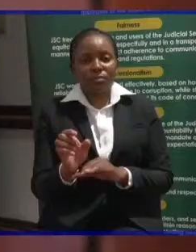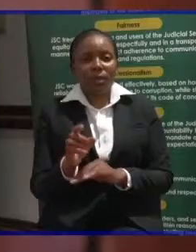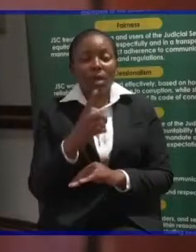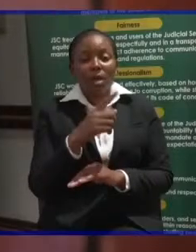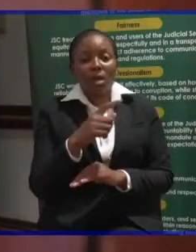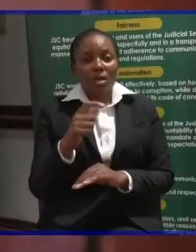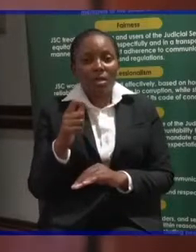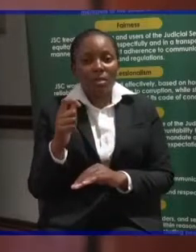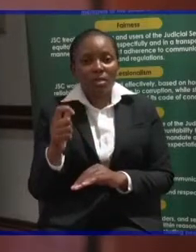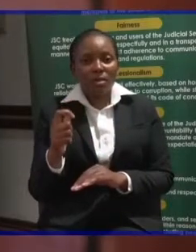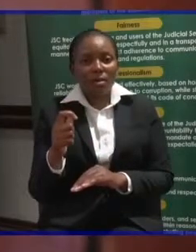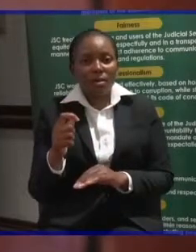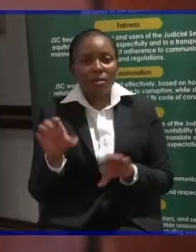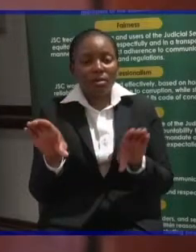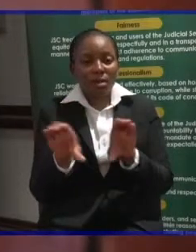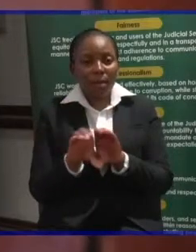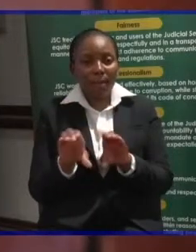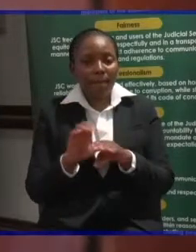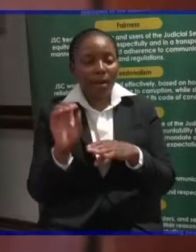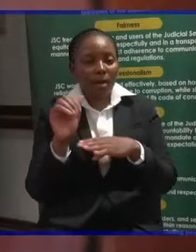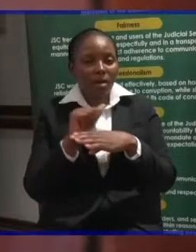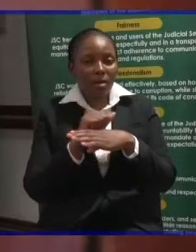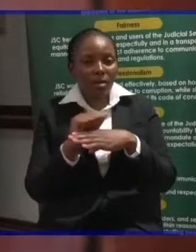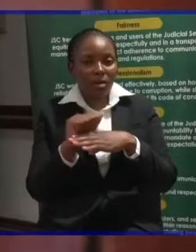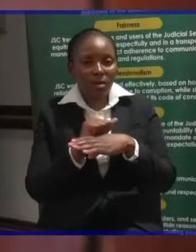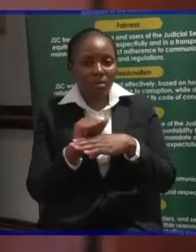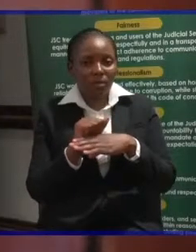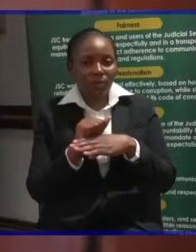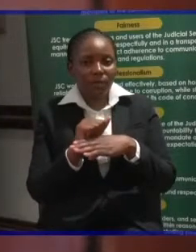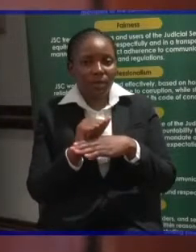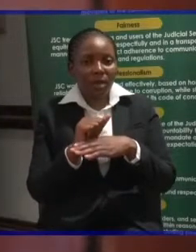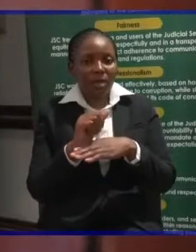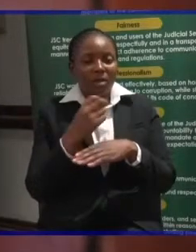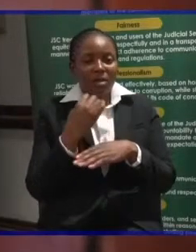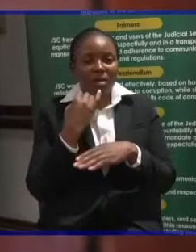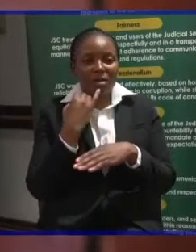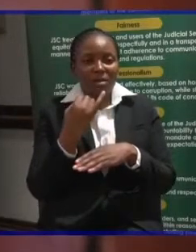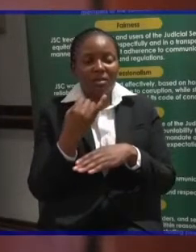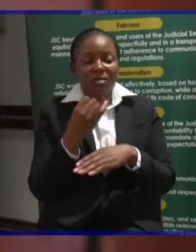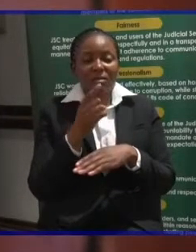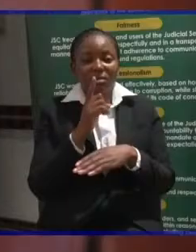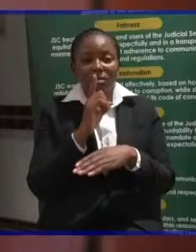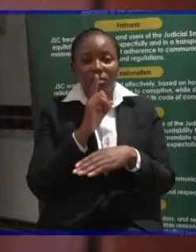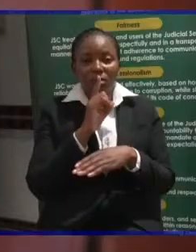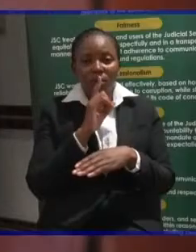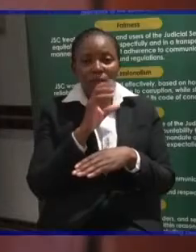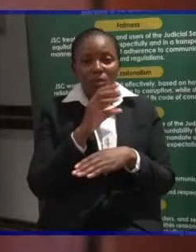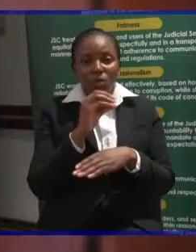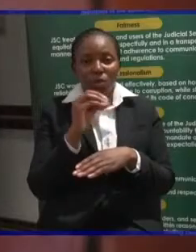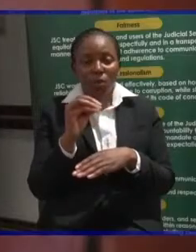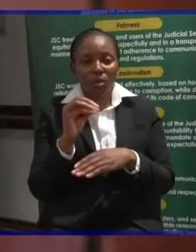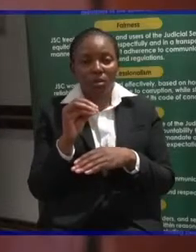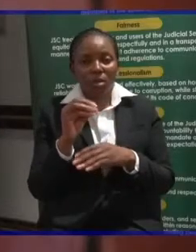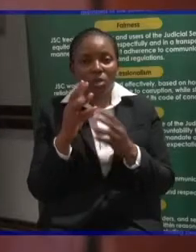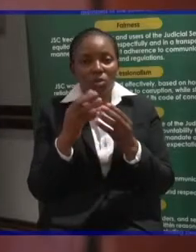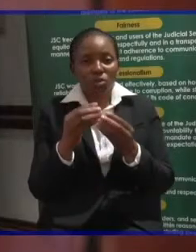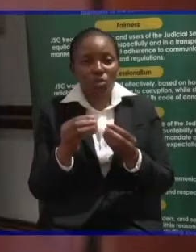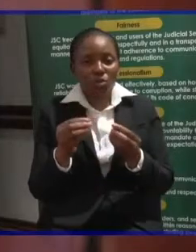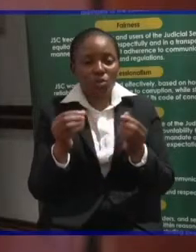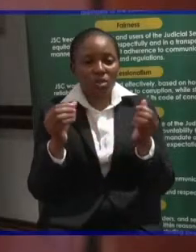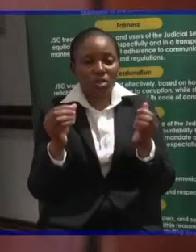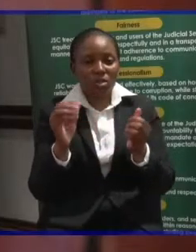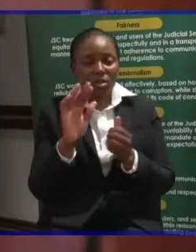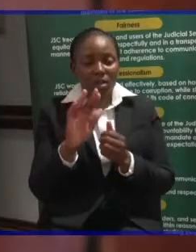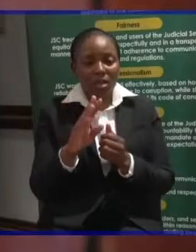The Labour Act is silent on the remedies available to